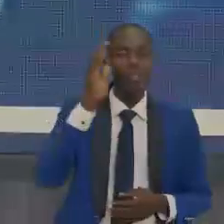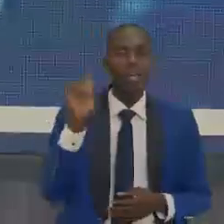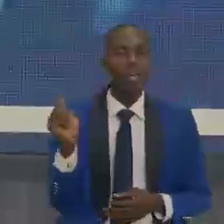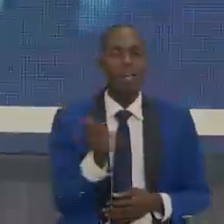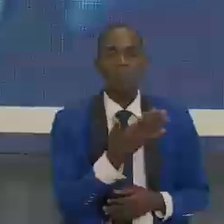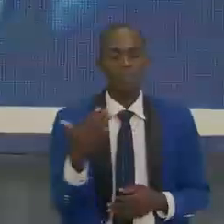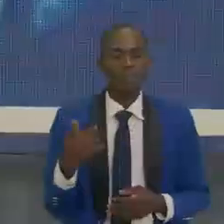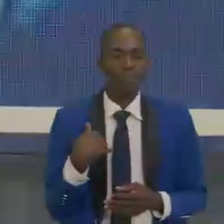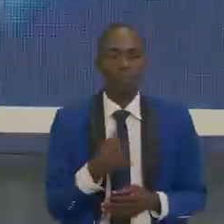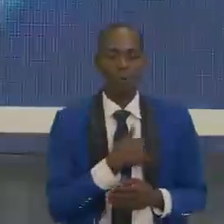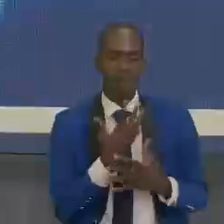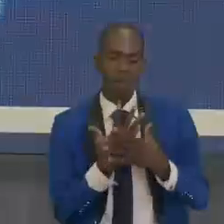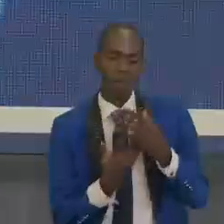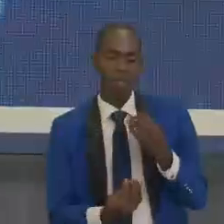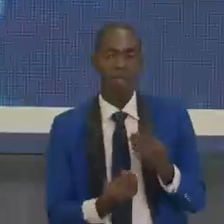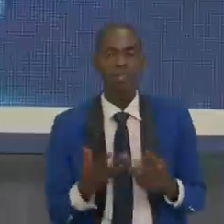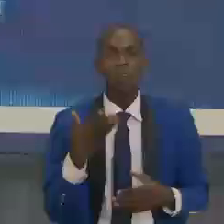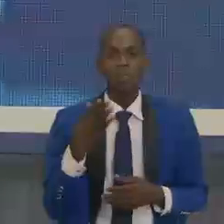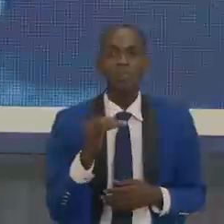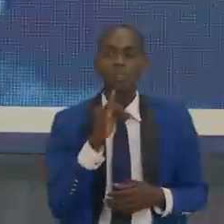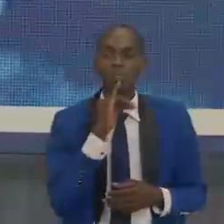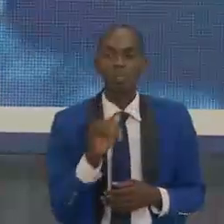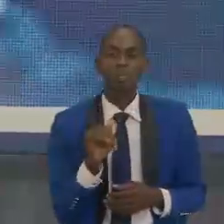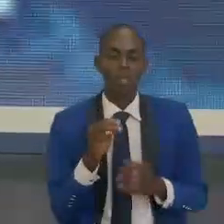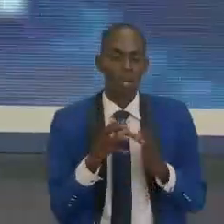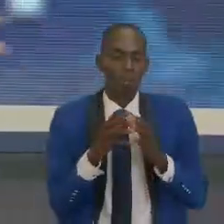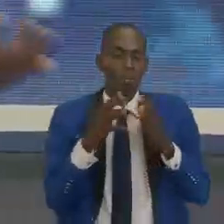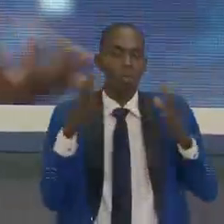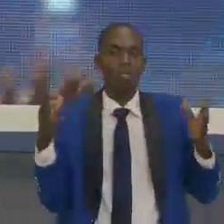lack, there is abundance in heaven.